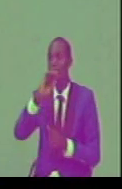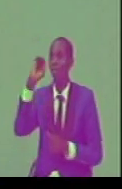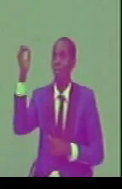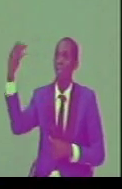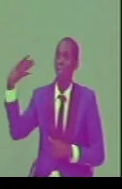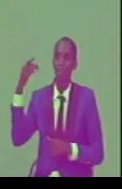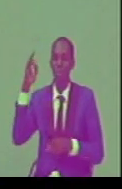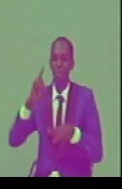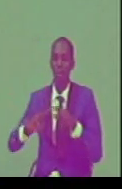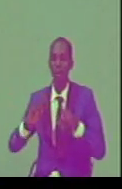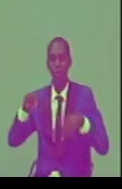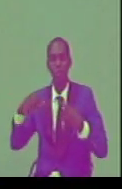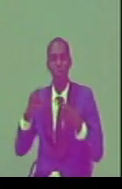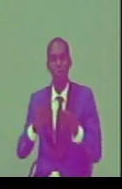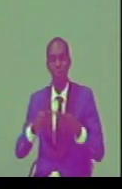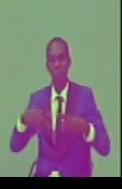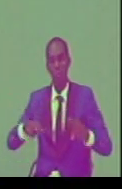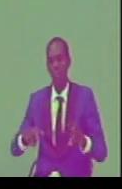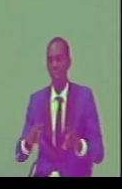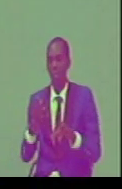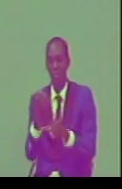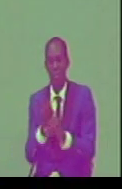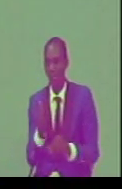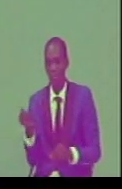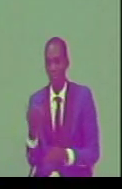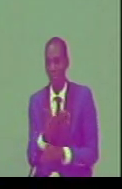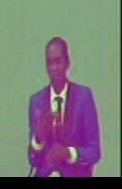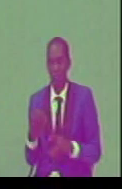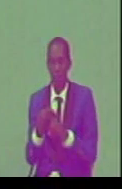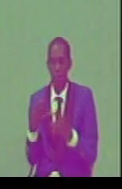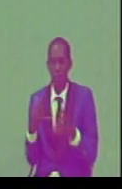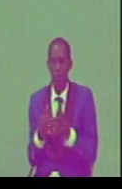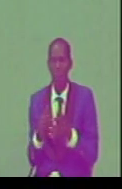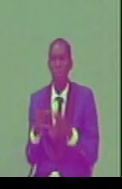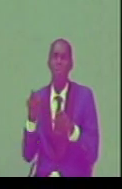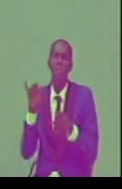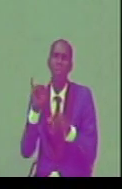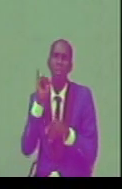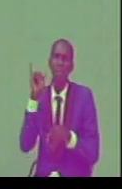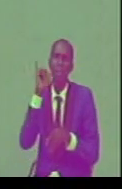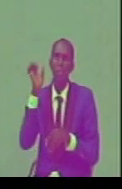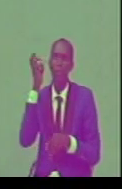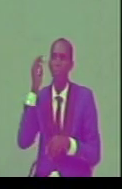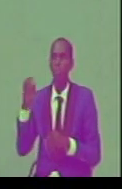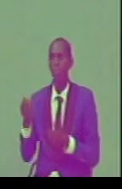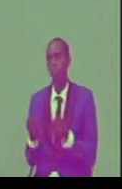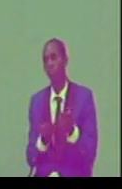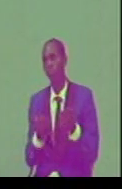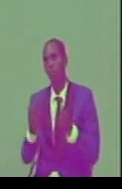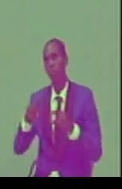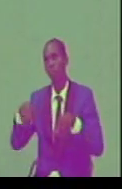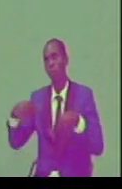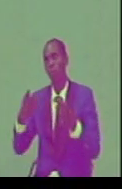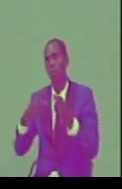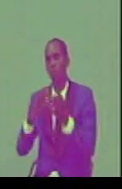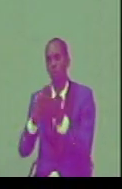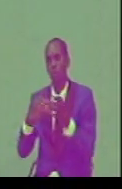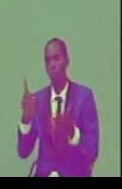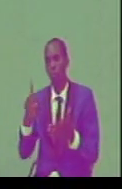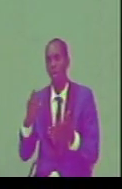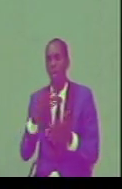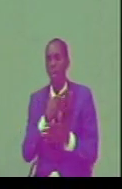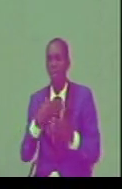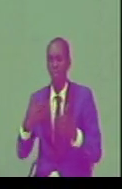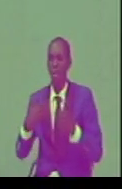you food stuff. Yesterday, I was driving to Wiri. I almost fainted on my way. I was having this unusual pain on my